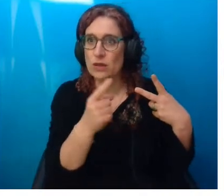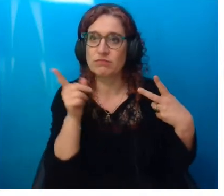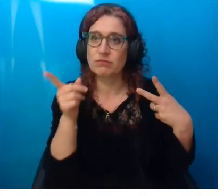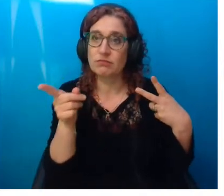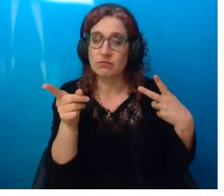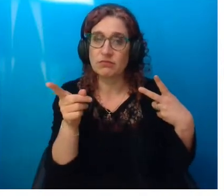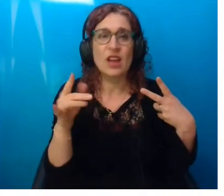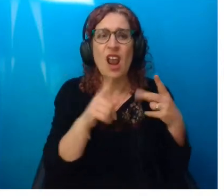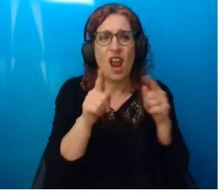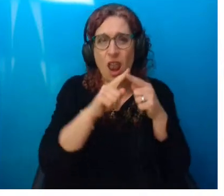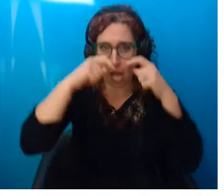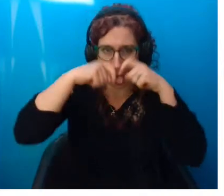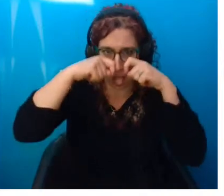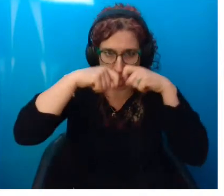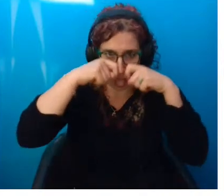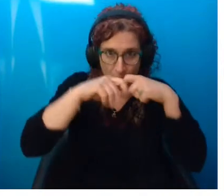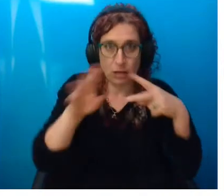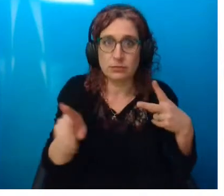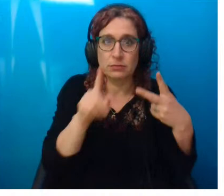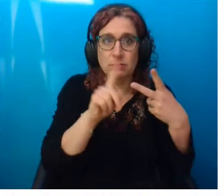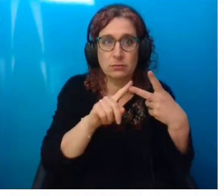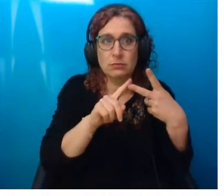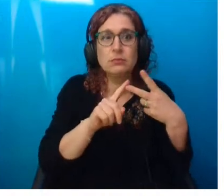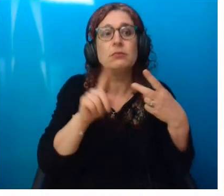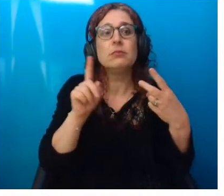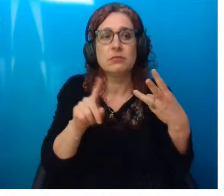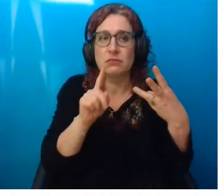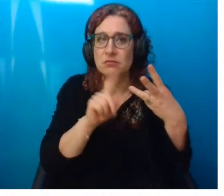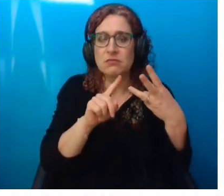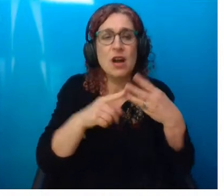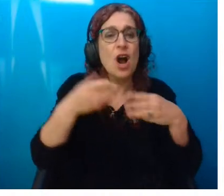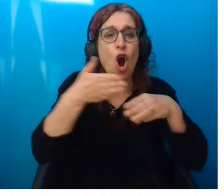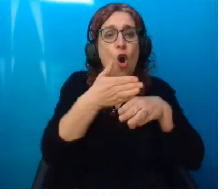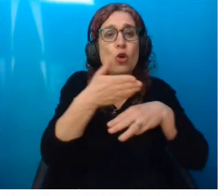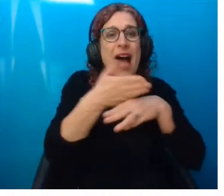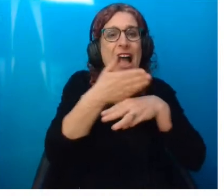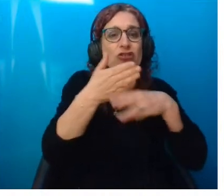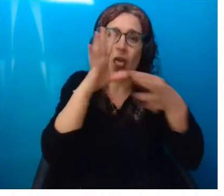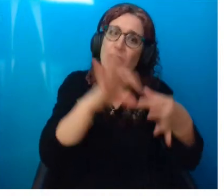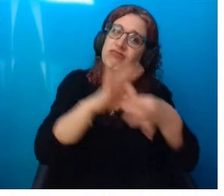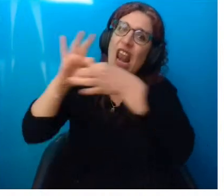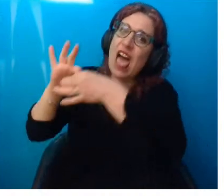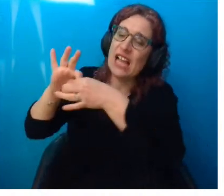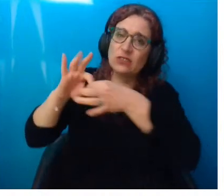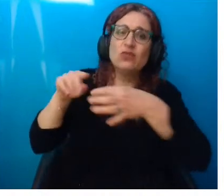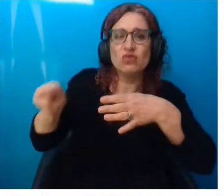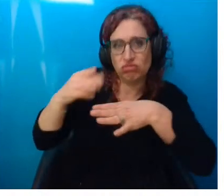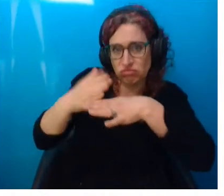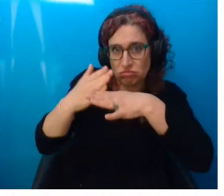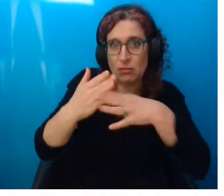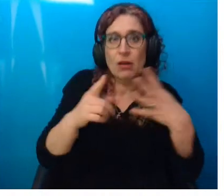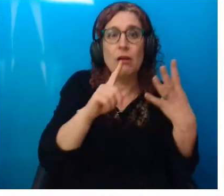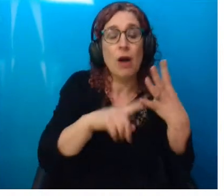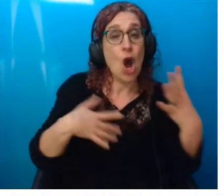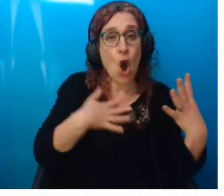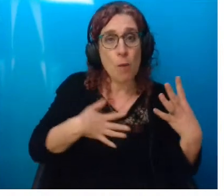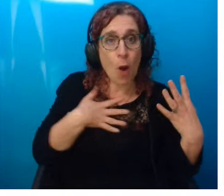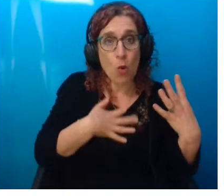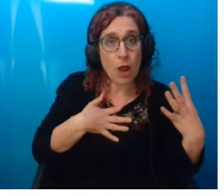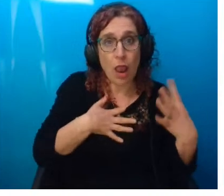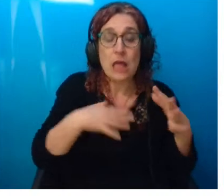nose. Occupational, which requires referral to an occupational physician. Hormonal, particularly the oral contraceptive